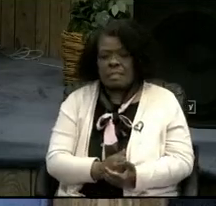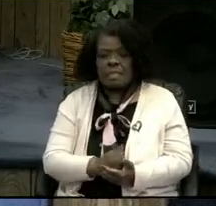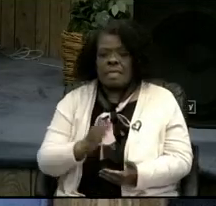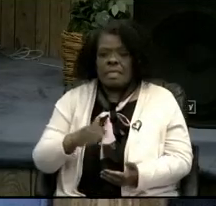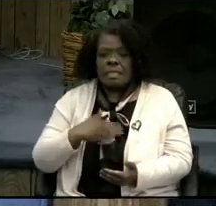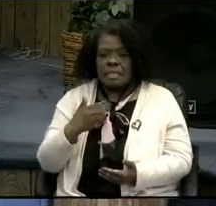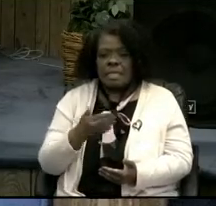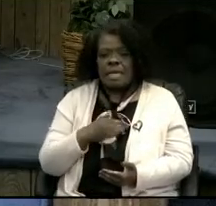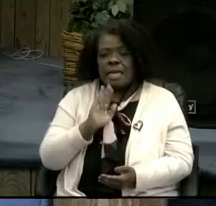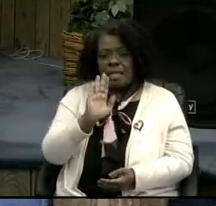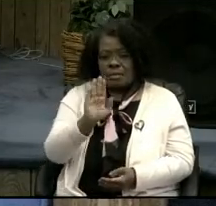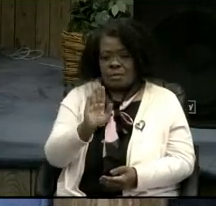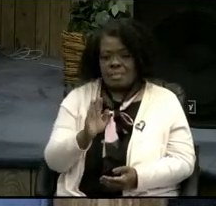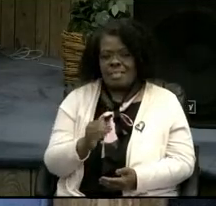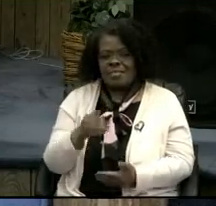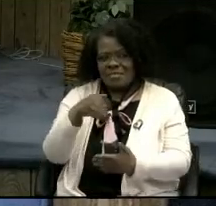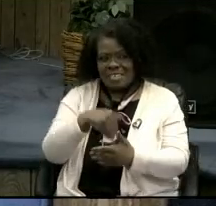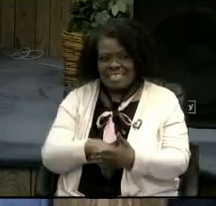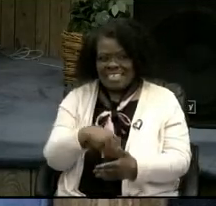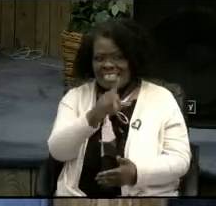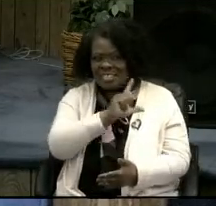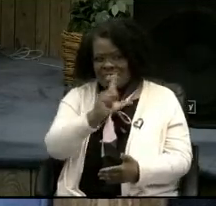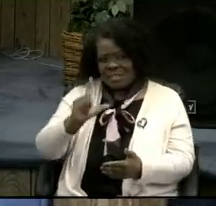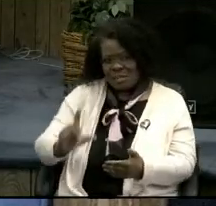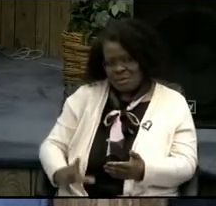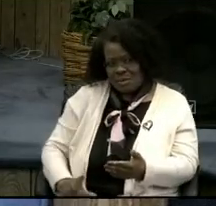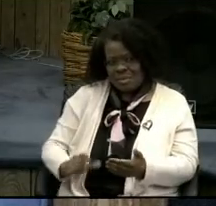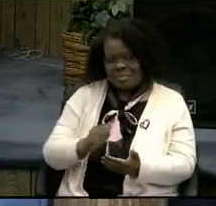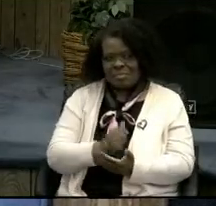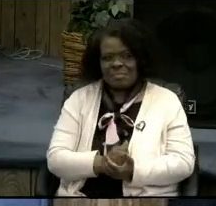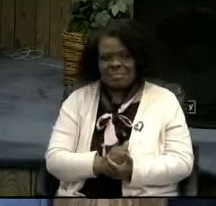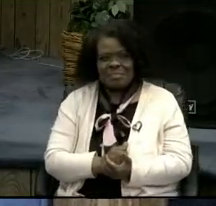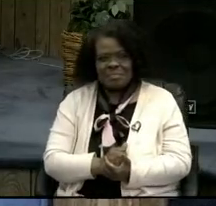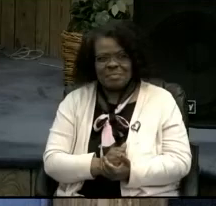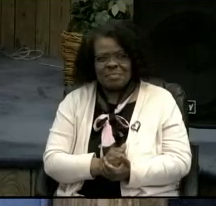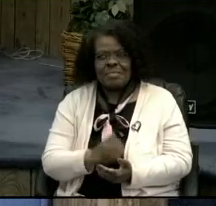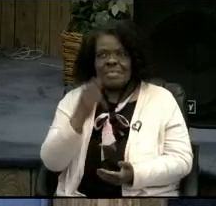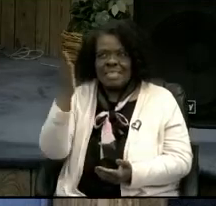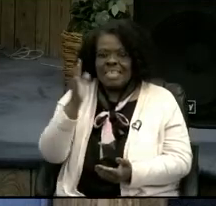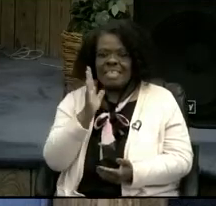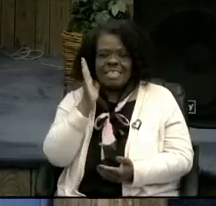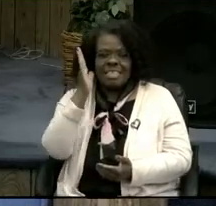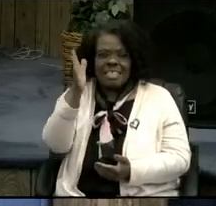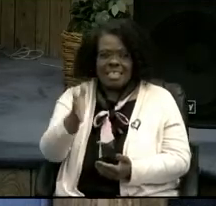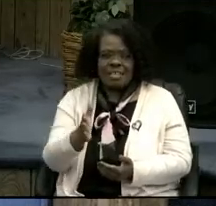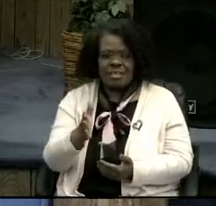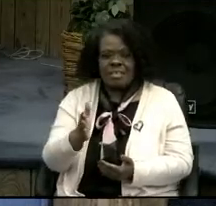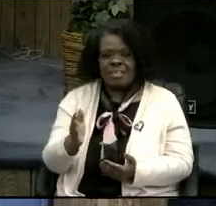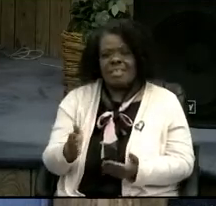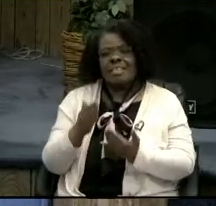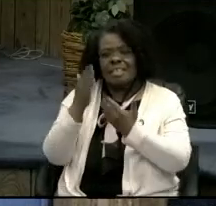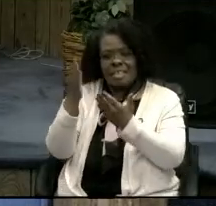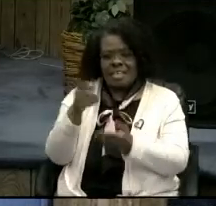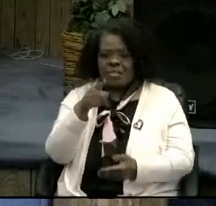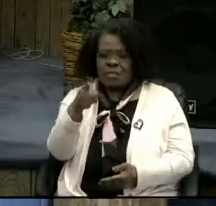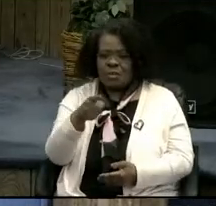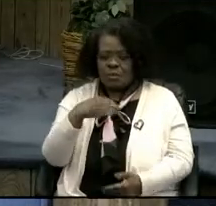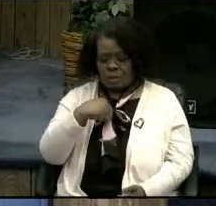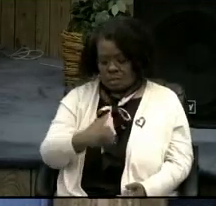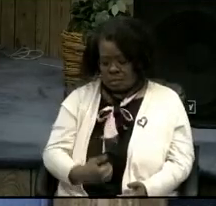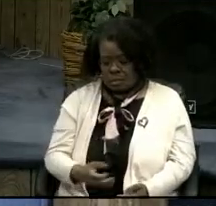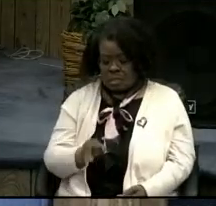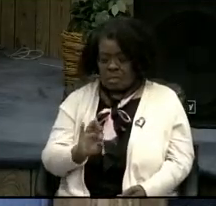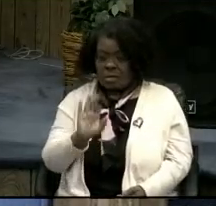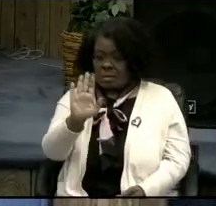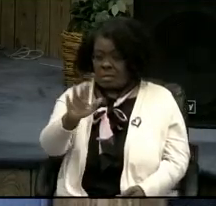Delight thyself also in the Lord, and he shall give thee the desires of your heart. Commit thy way unto